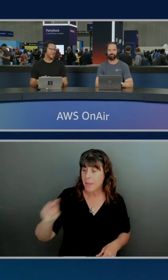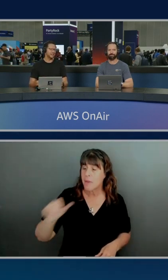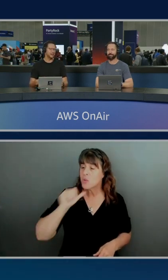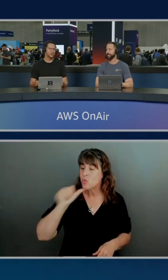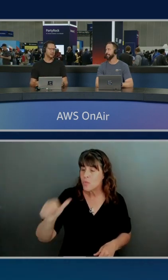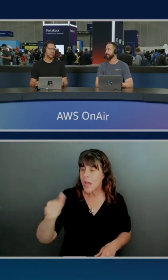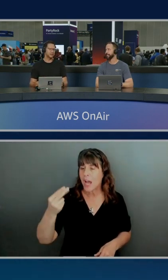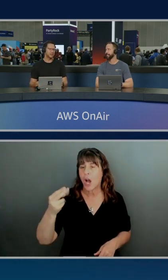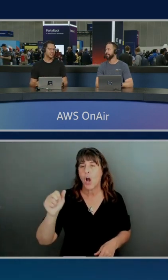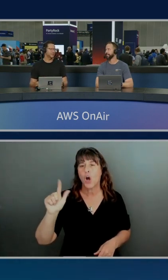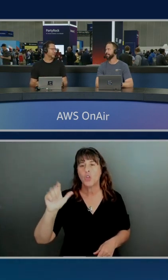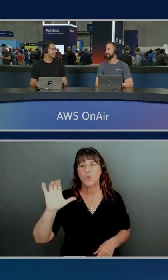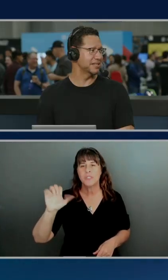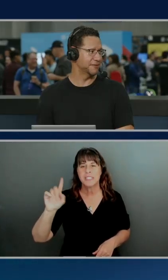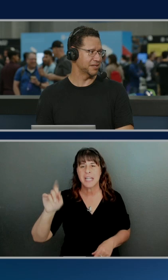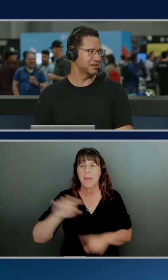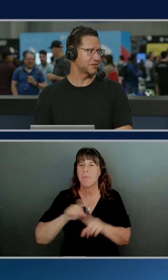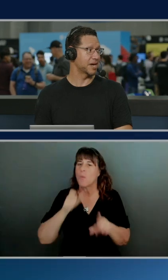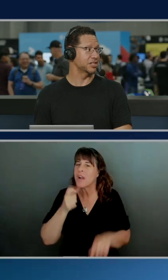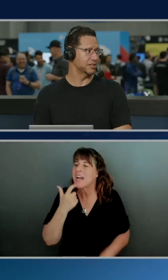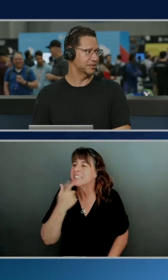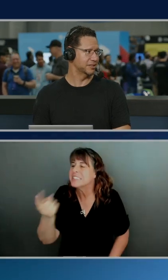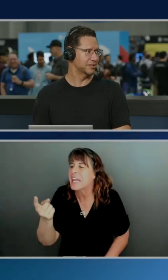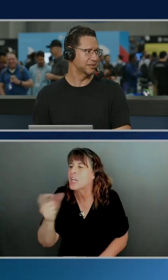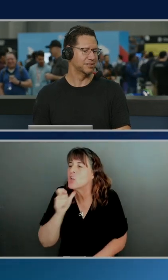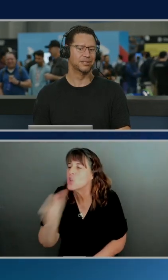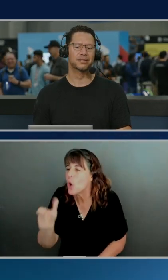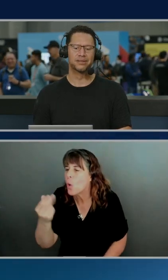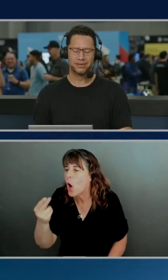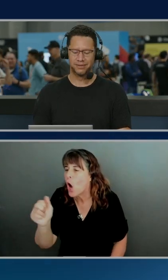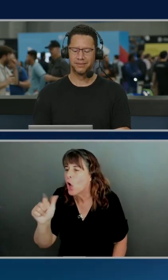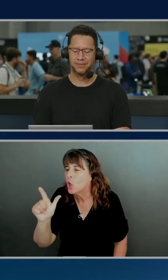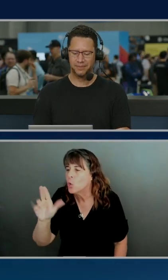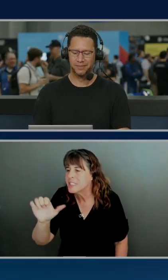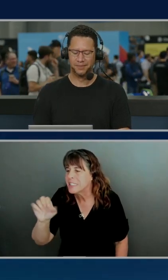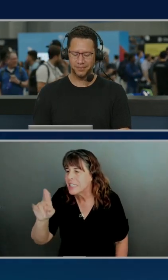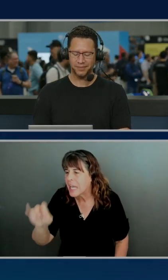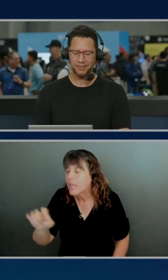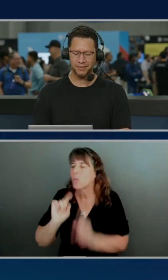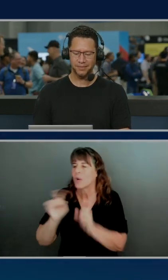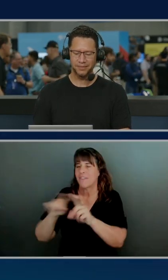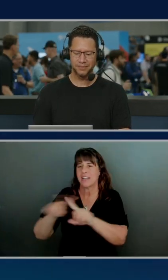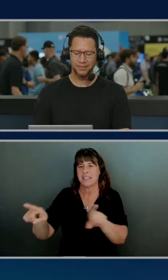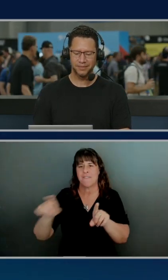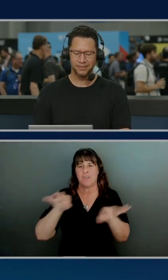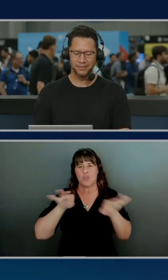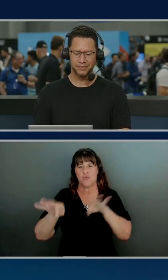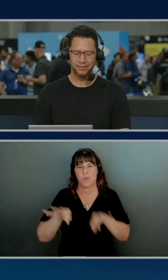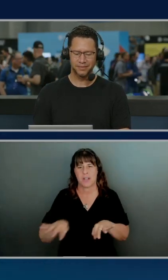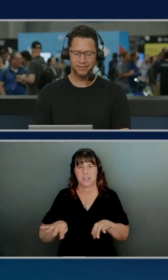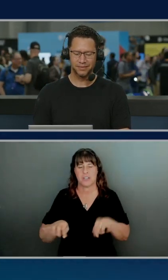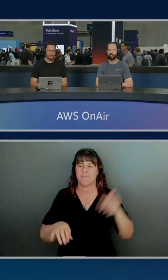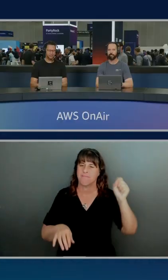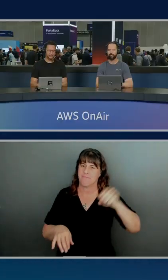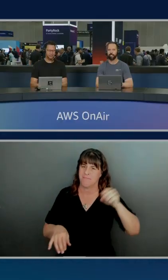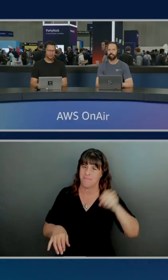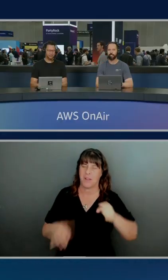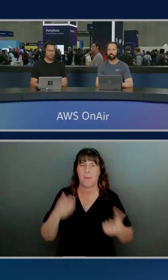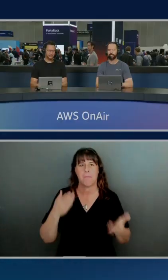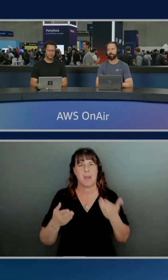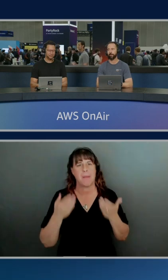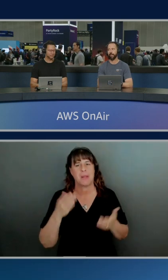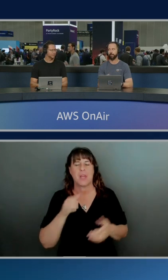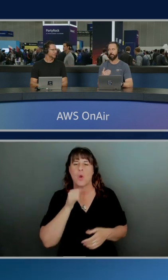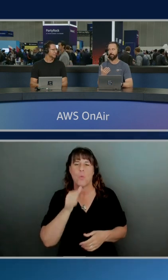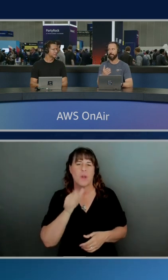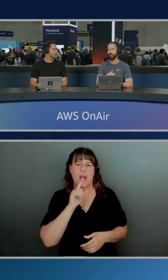not saying not hallucinate. We're actually giving it a different direction. Exactly. And this is probably less likely to make it hallucinate. And